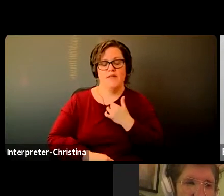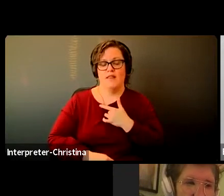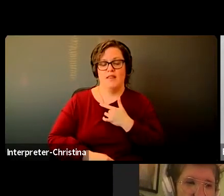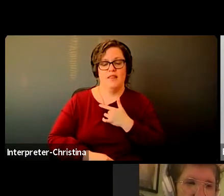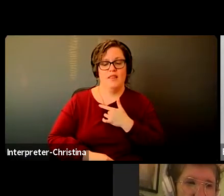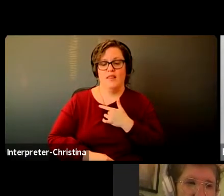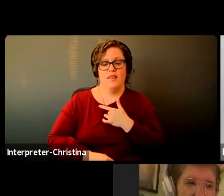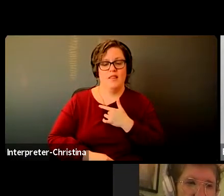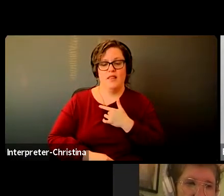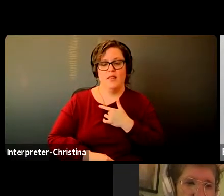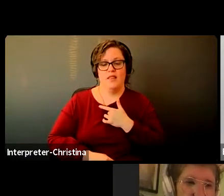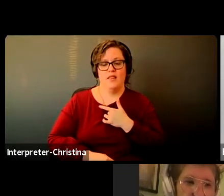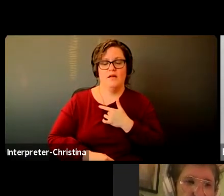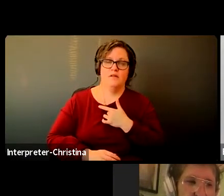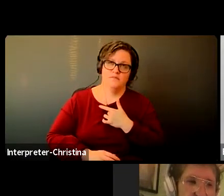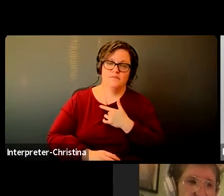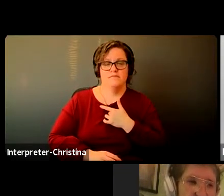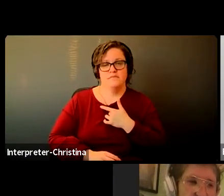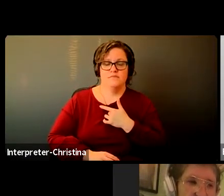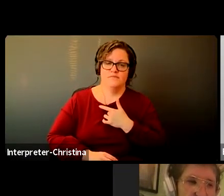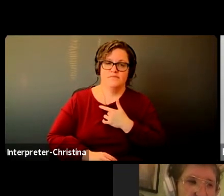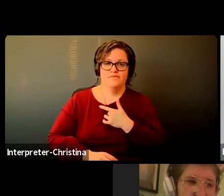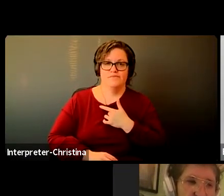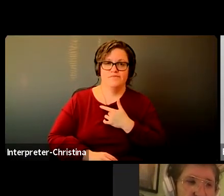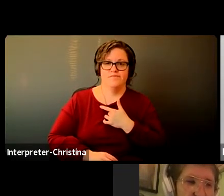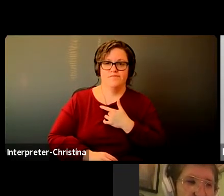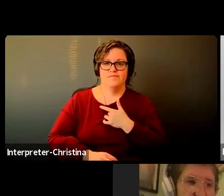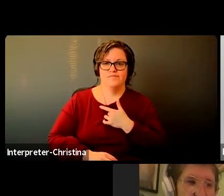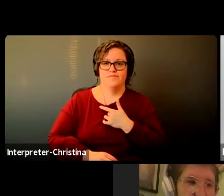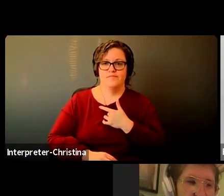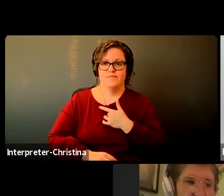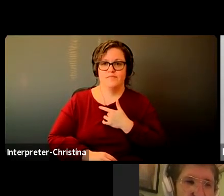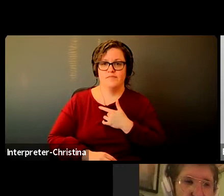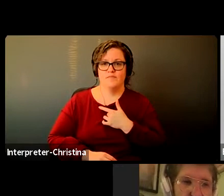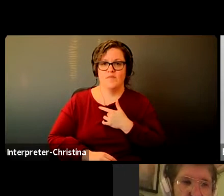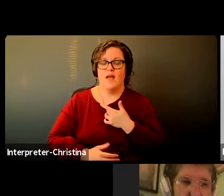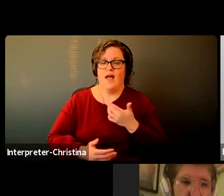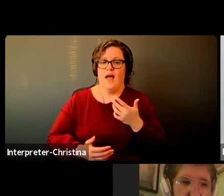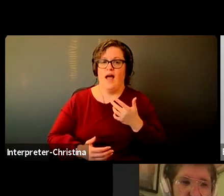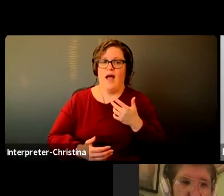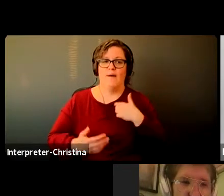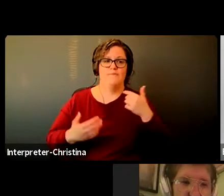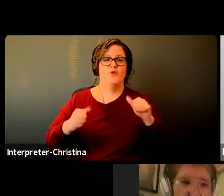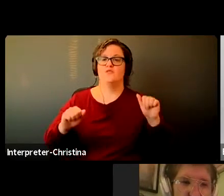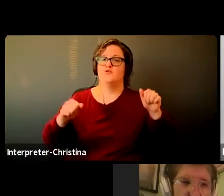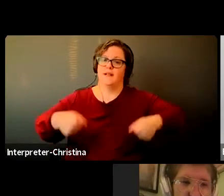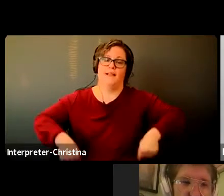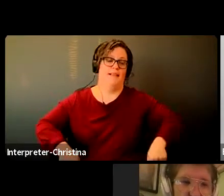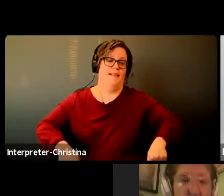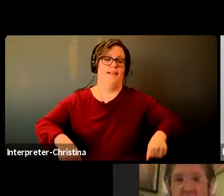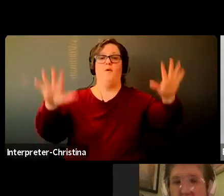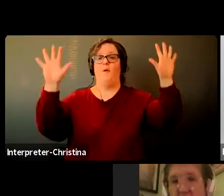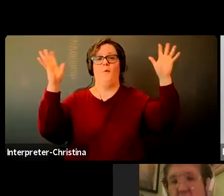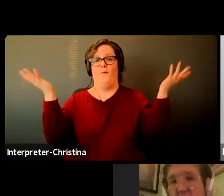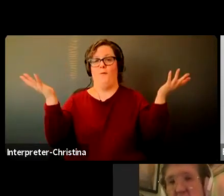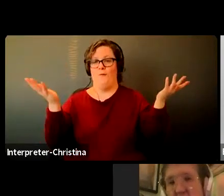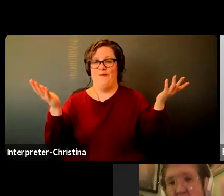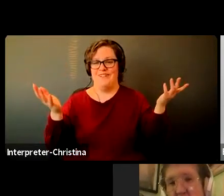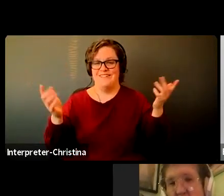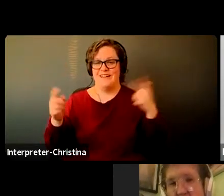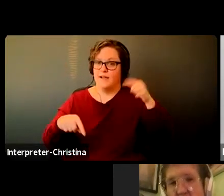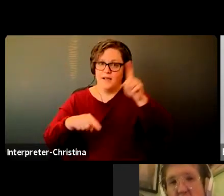hitting me. Even if, of course, I'm letting go of a lot of things. There are a lot of things like I can't plan the future. Like, there's a lot of insecurity, but there's a way in which I